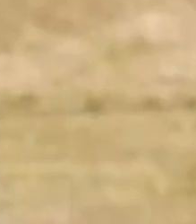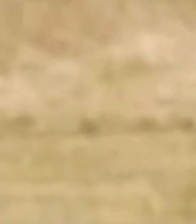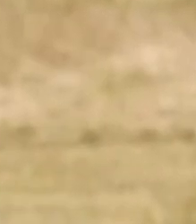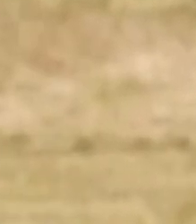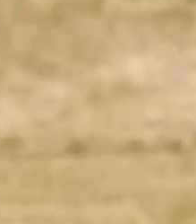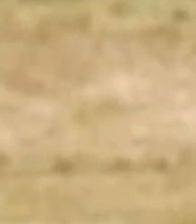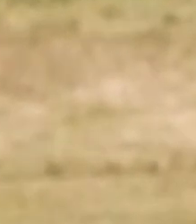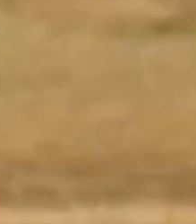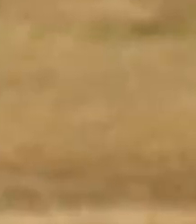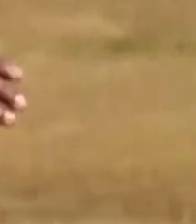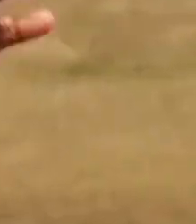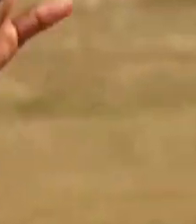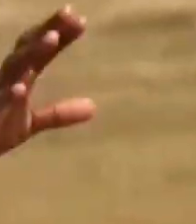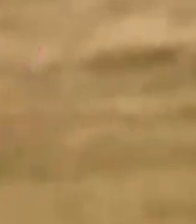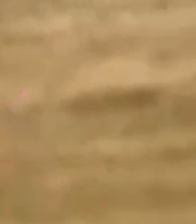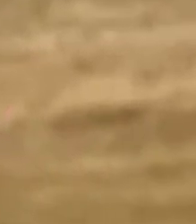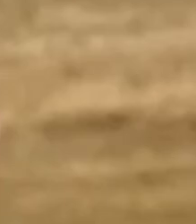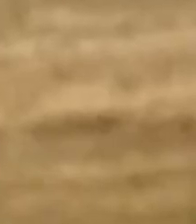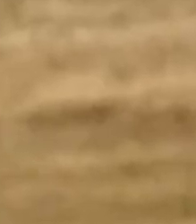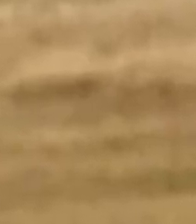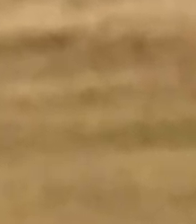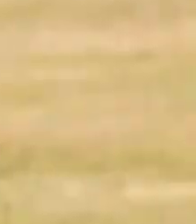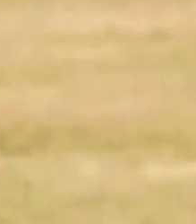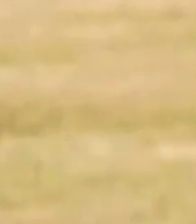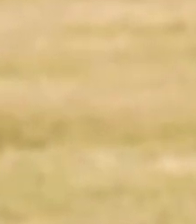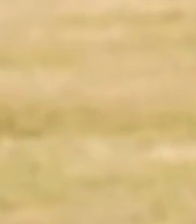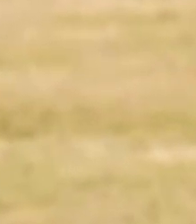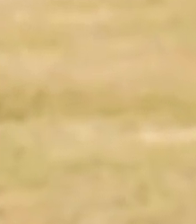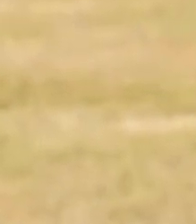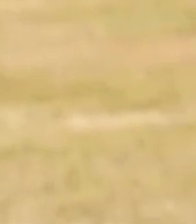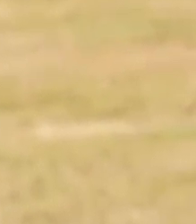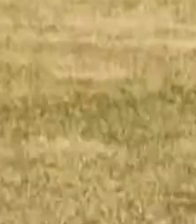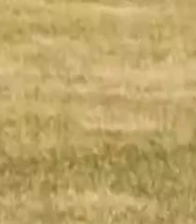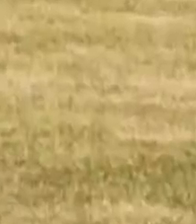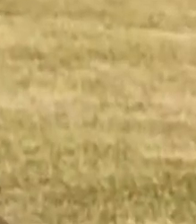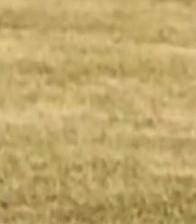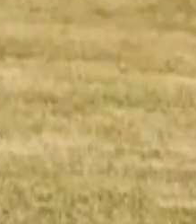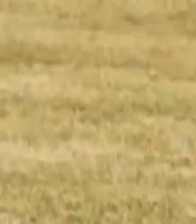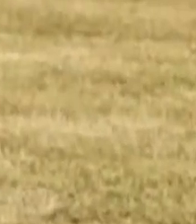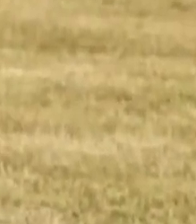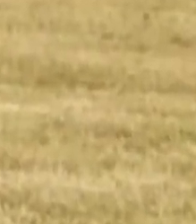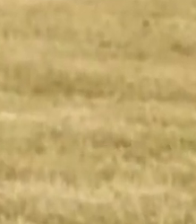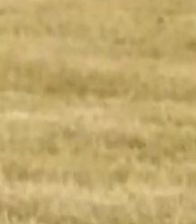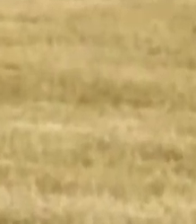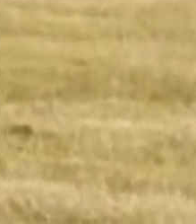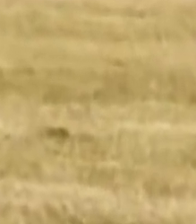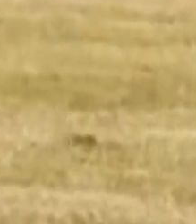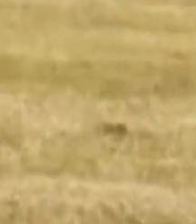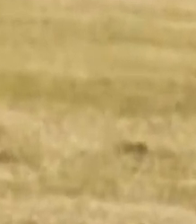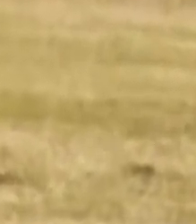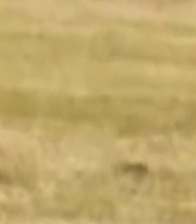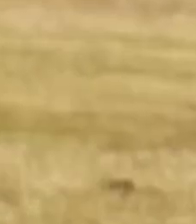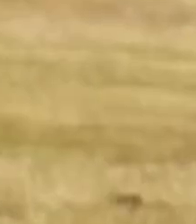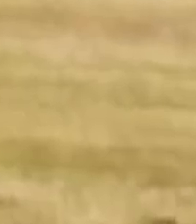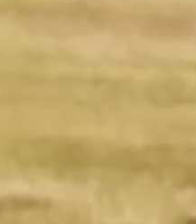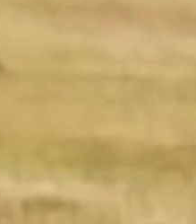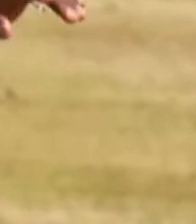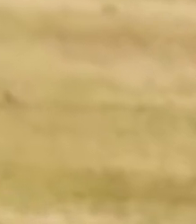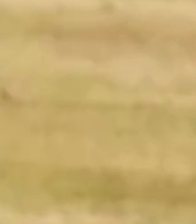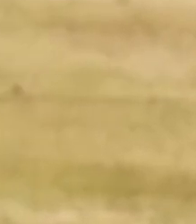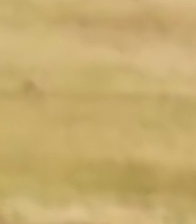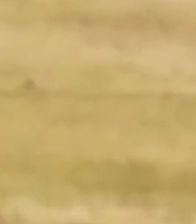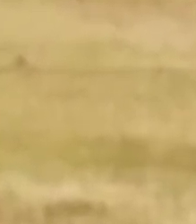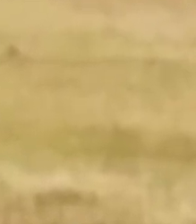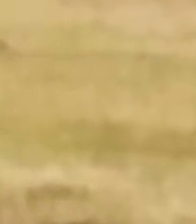do not appreciate you. If you do not appreciate you, then who should? Should I take this to the highest cloud so that those who do not